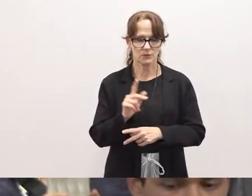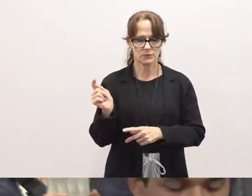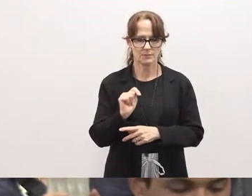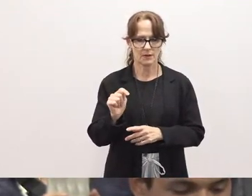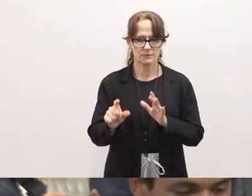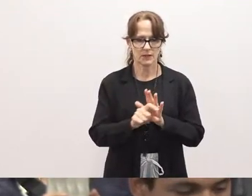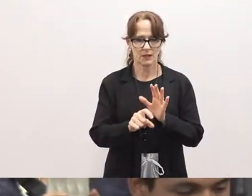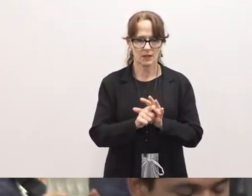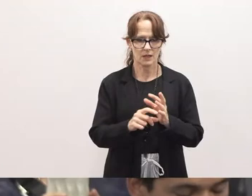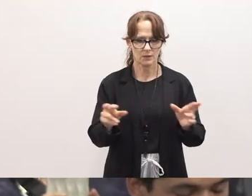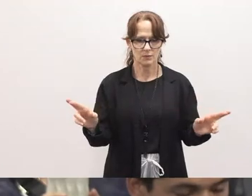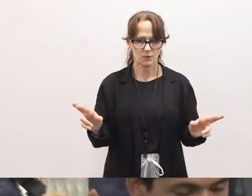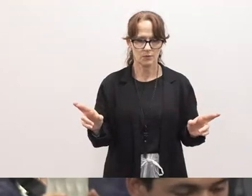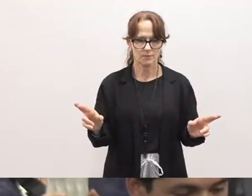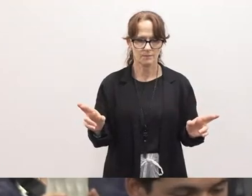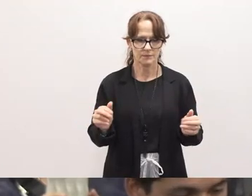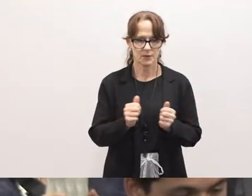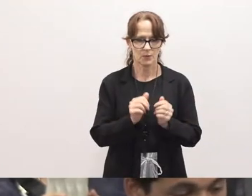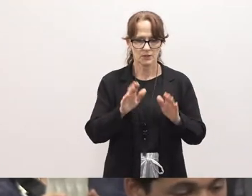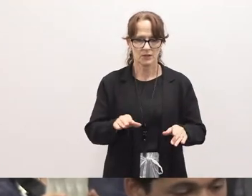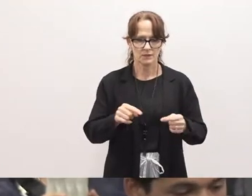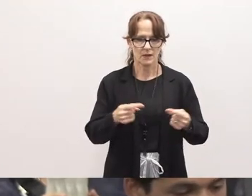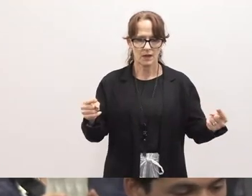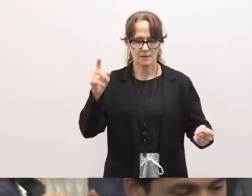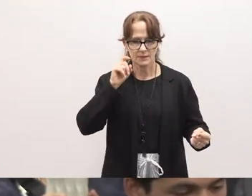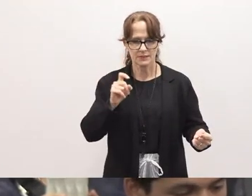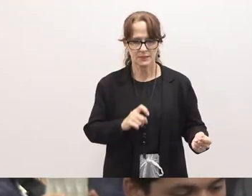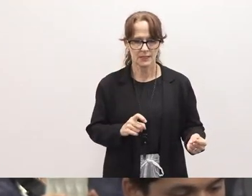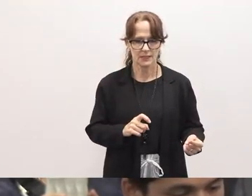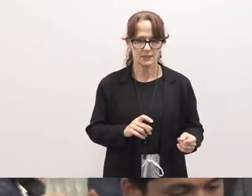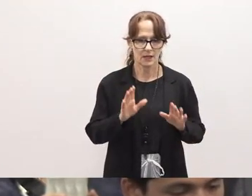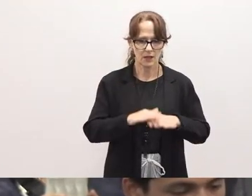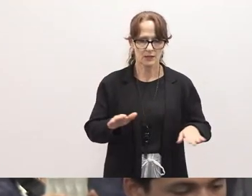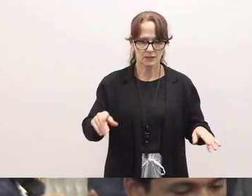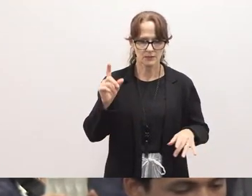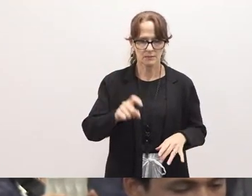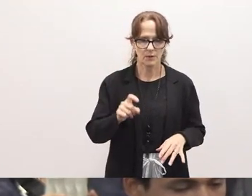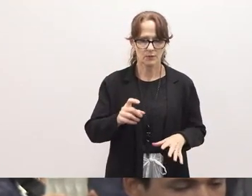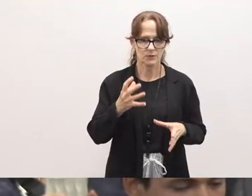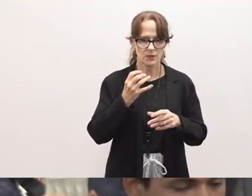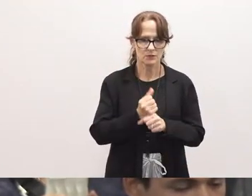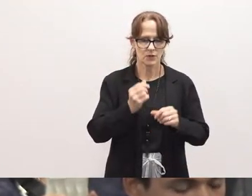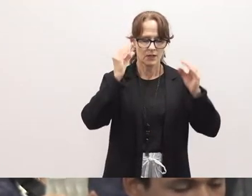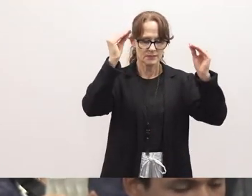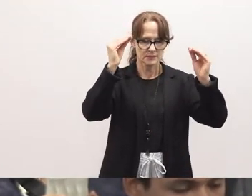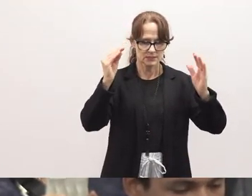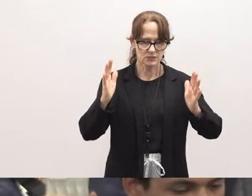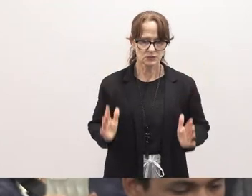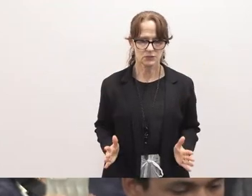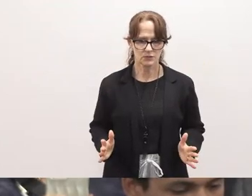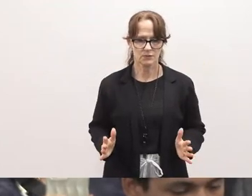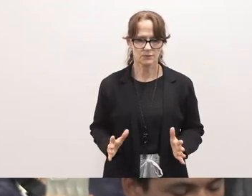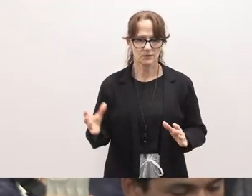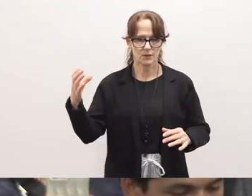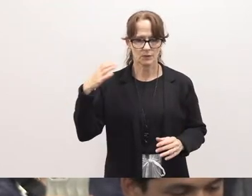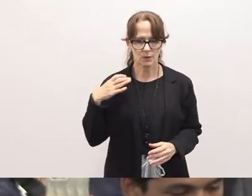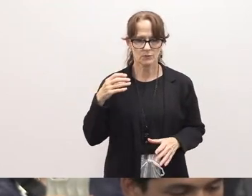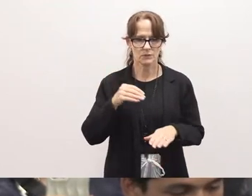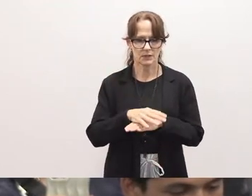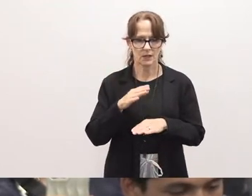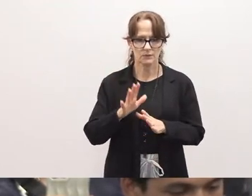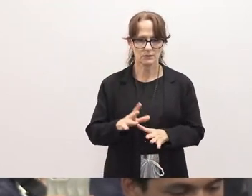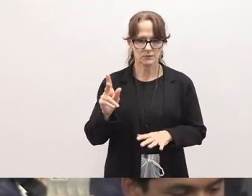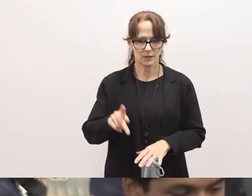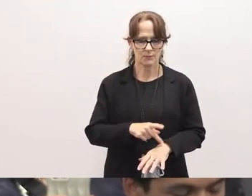and locker rooms with children of the opposite sex. Our kids are supposed to trust the teachers, coaches, counselors,